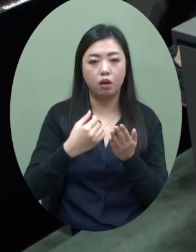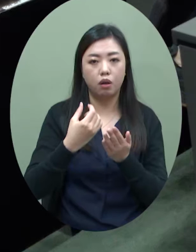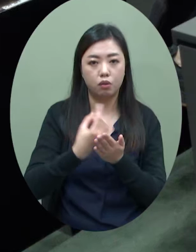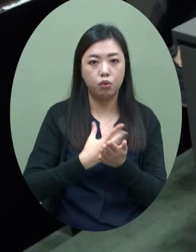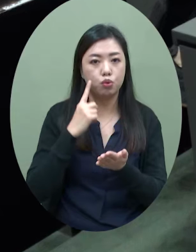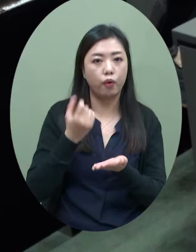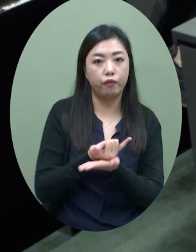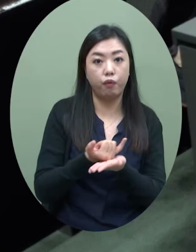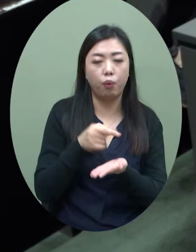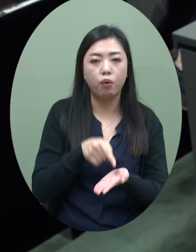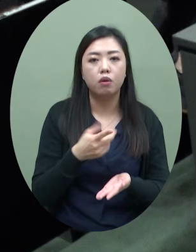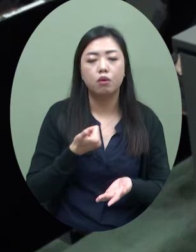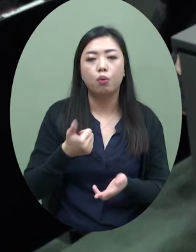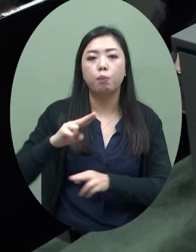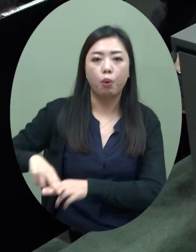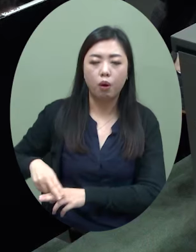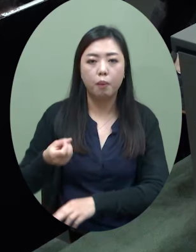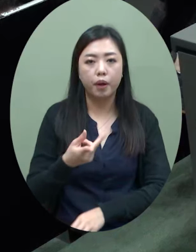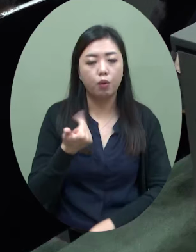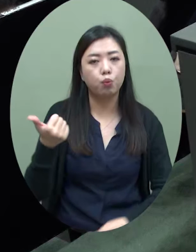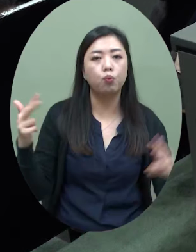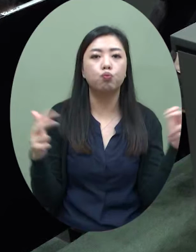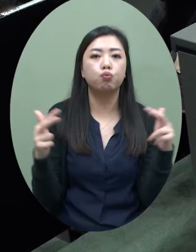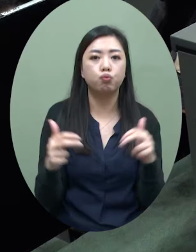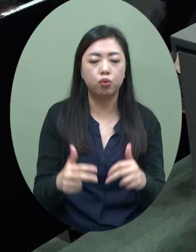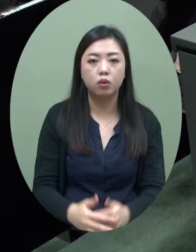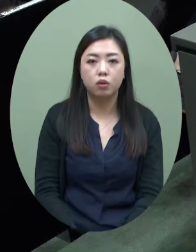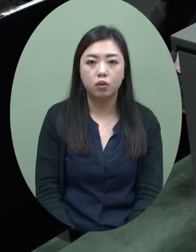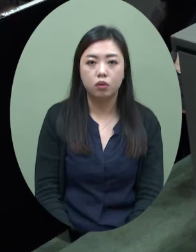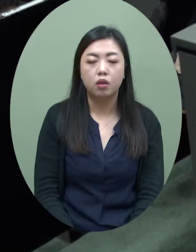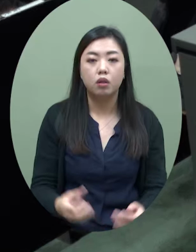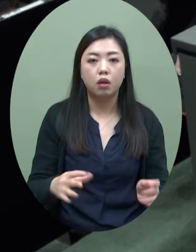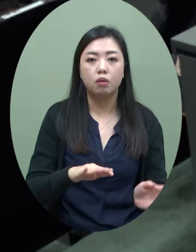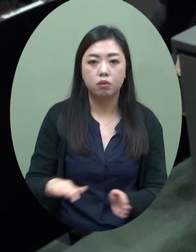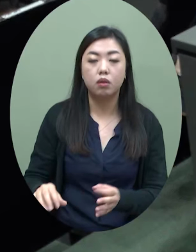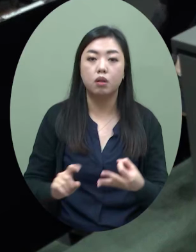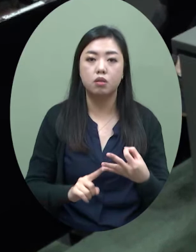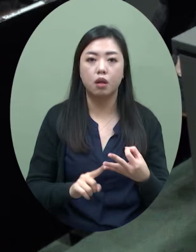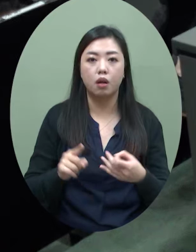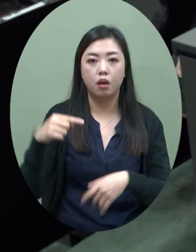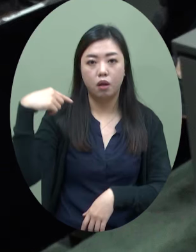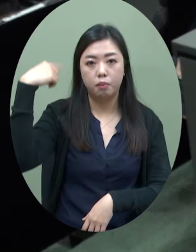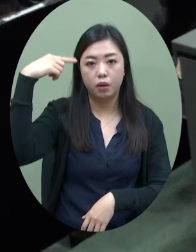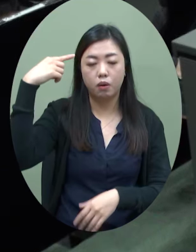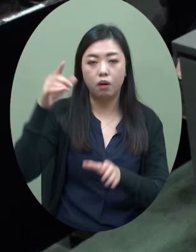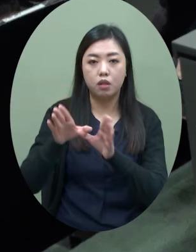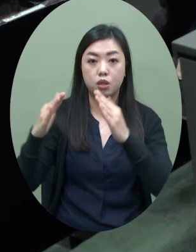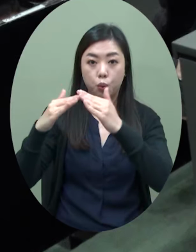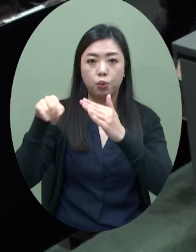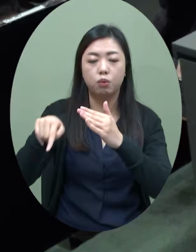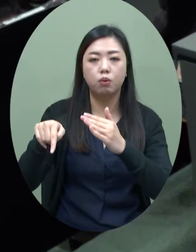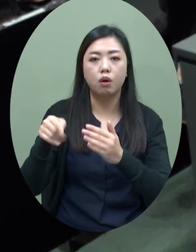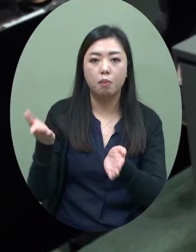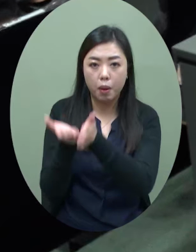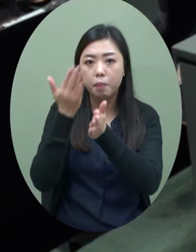the confirmed case in the U.S. consulate, will the consulate be subject to the same rule of closure as a business? If not, why